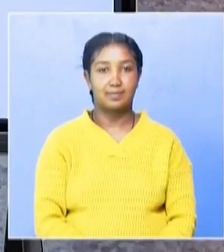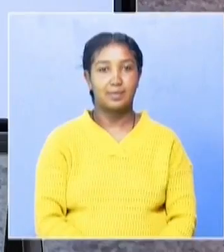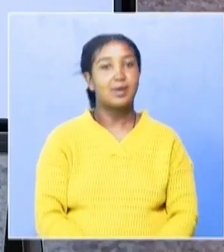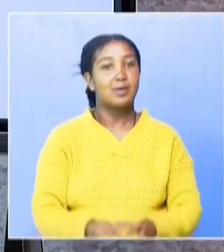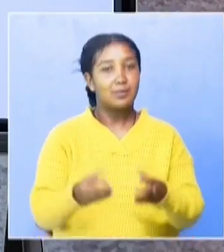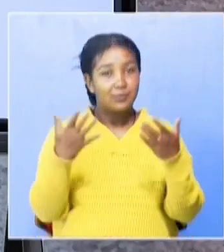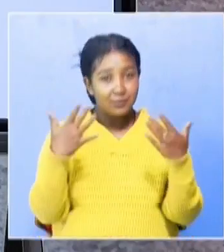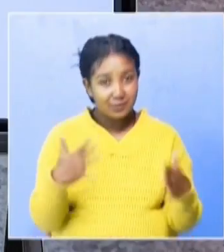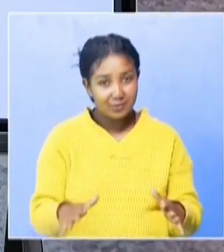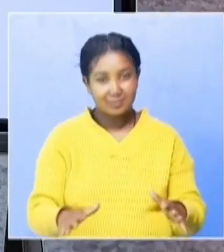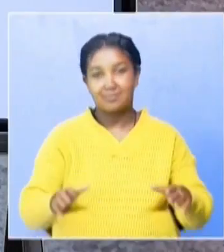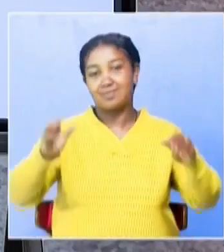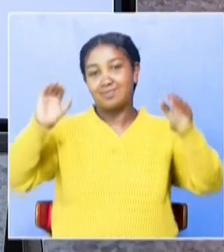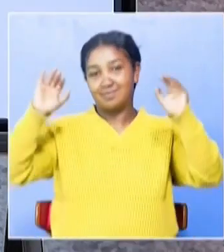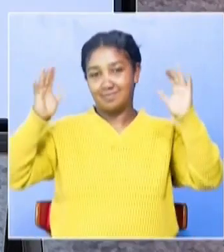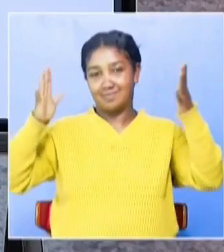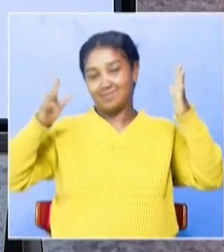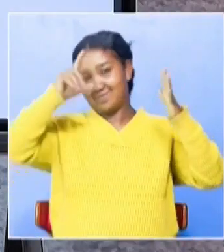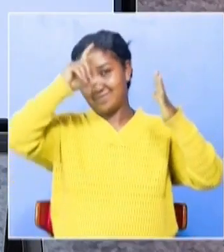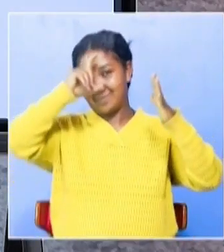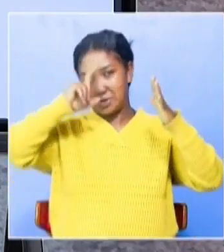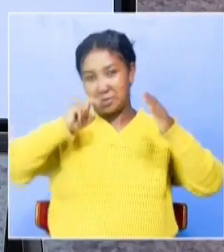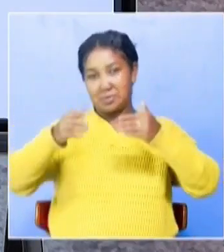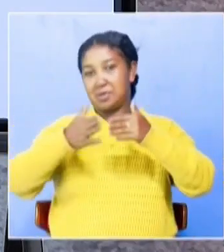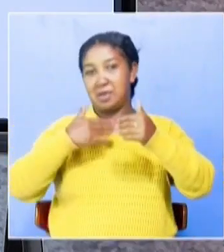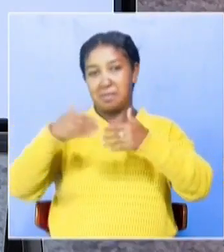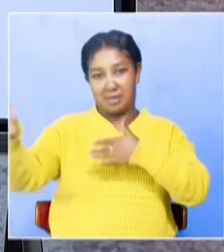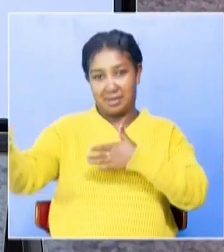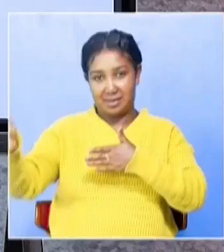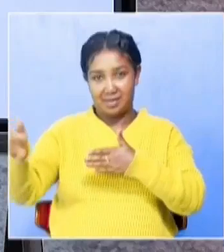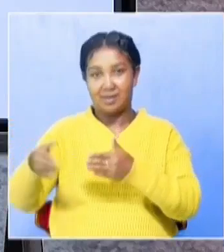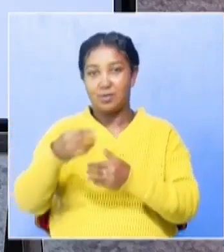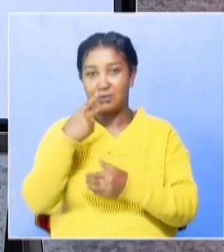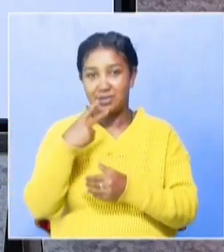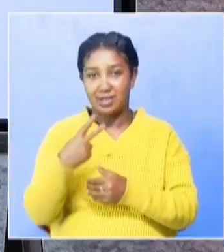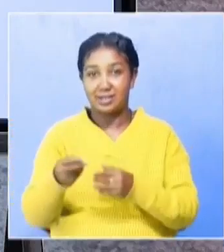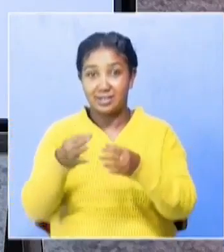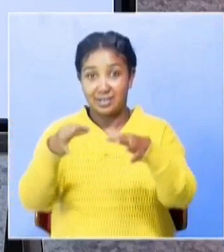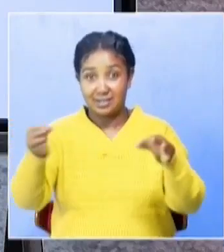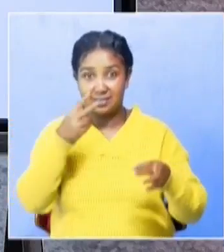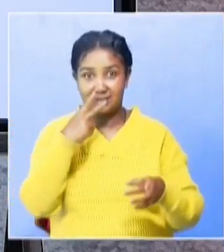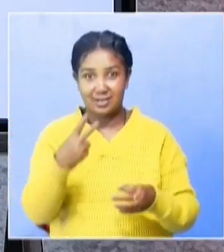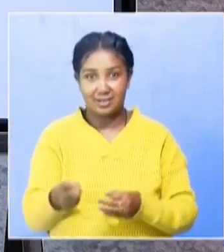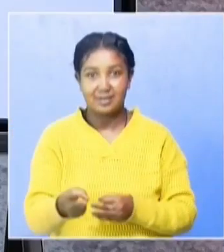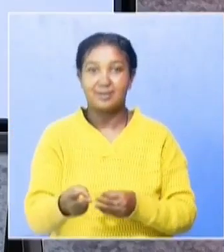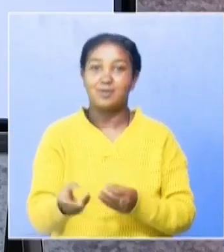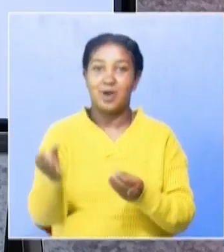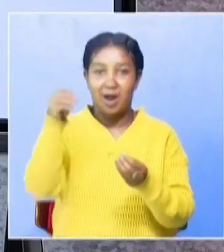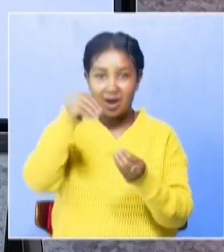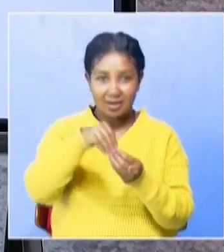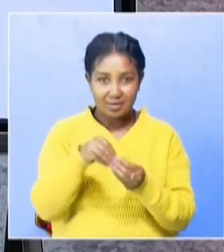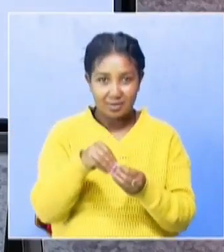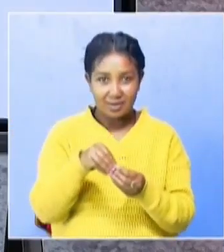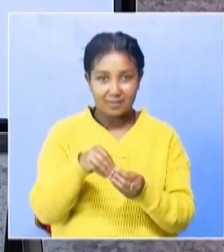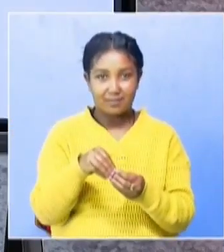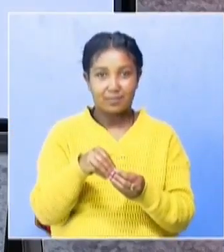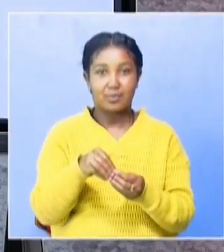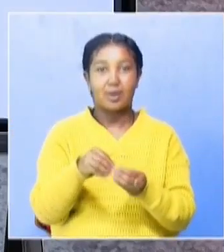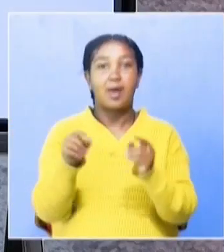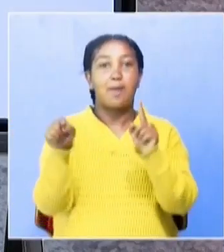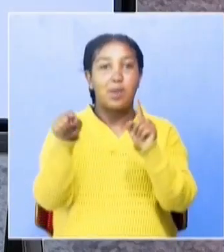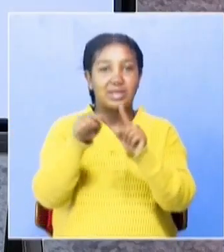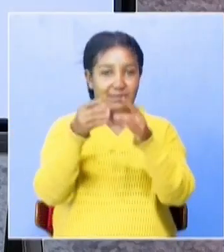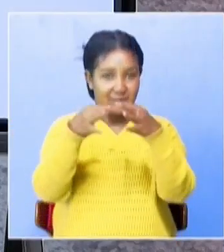Well done. Bravo. I hope you did it because it is very simple. When we say the sentence, just we are doing what? The